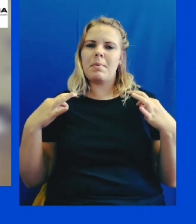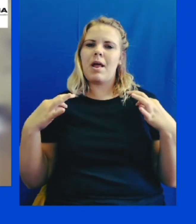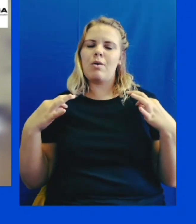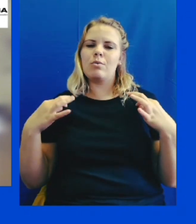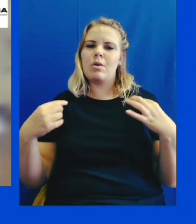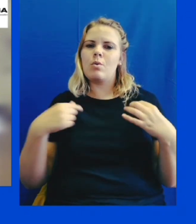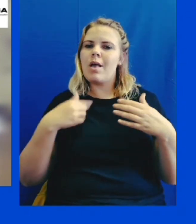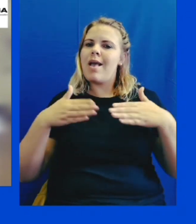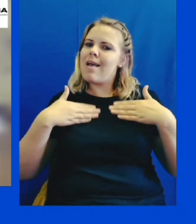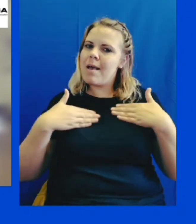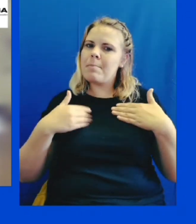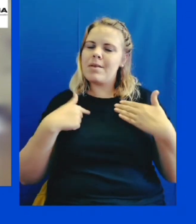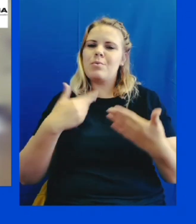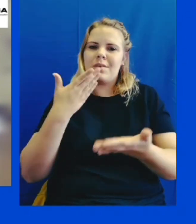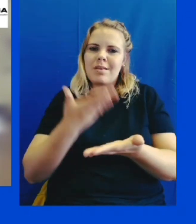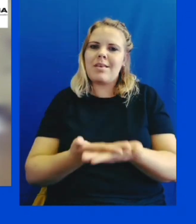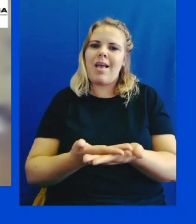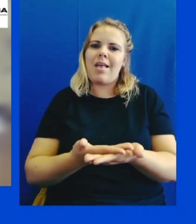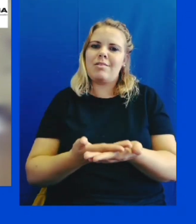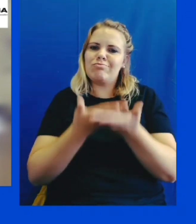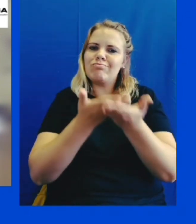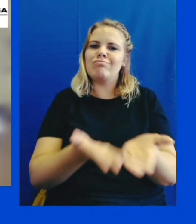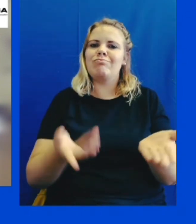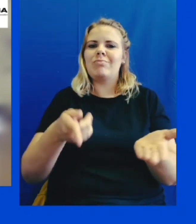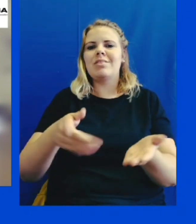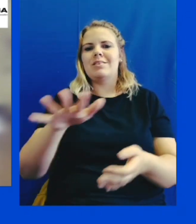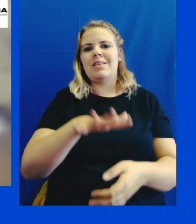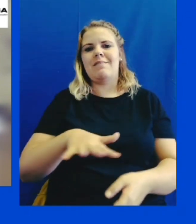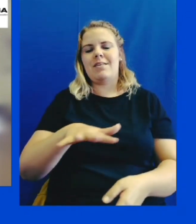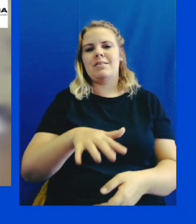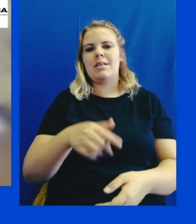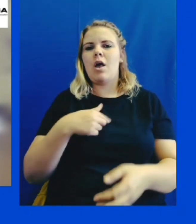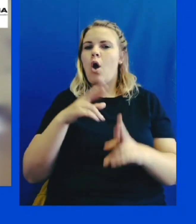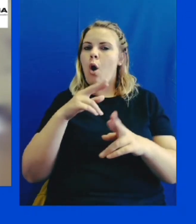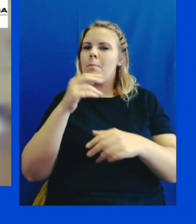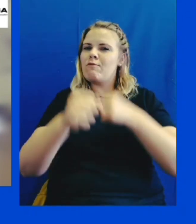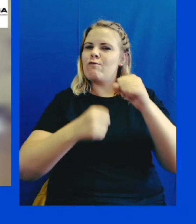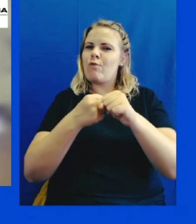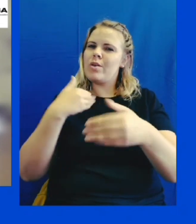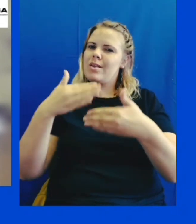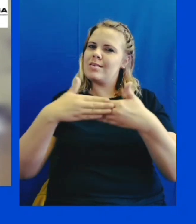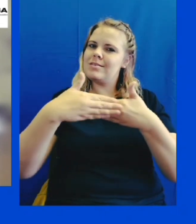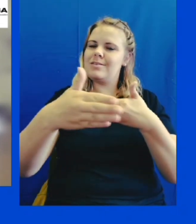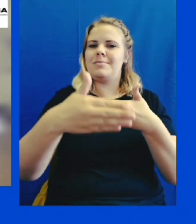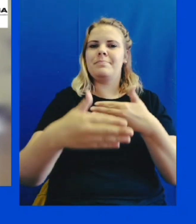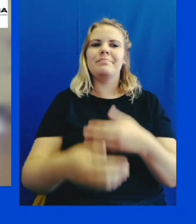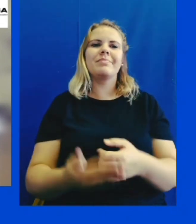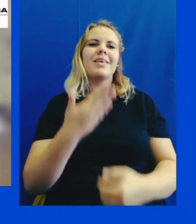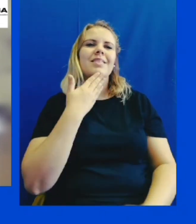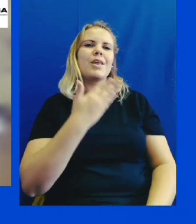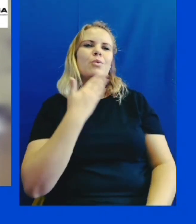very happy to play host to this event, and I can see us doing it for many more years to